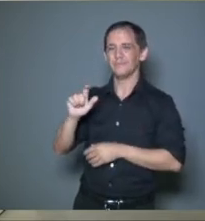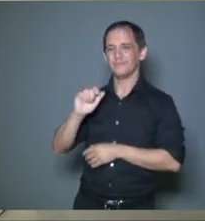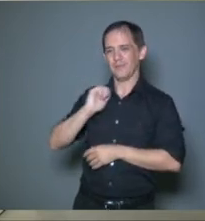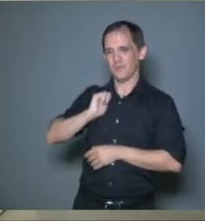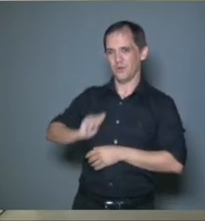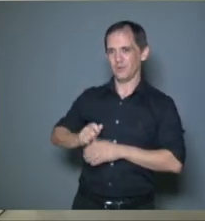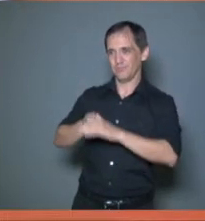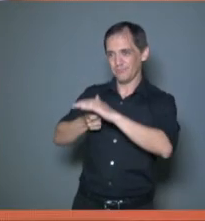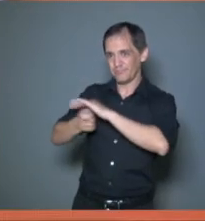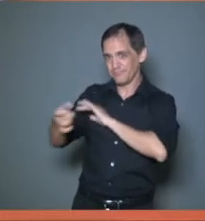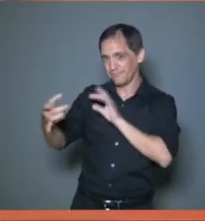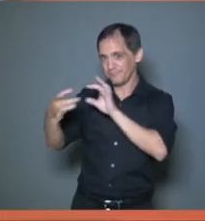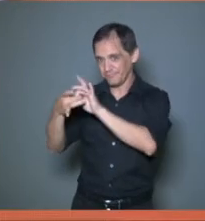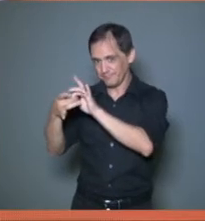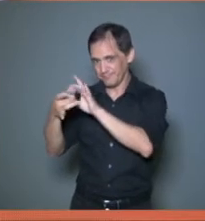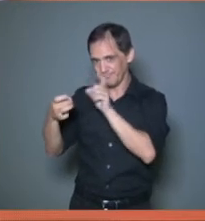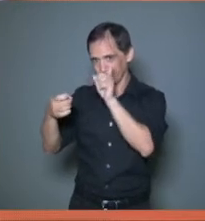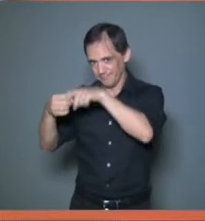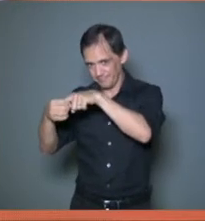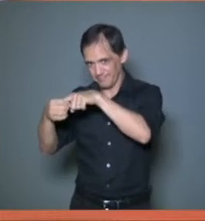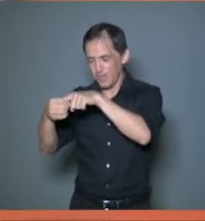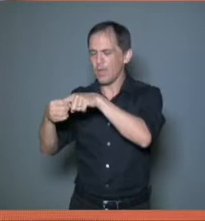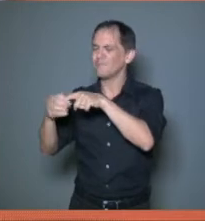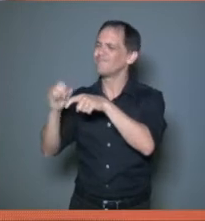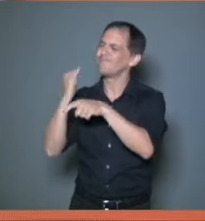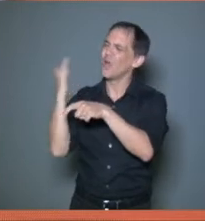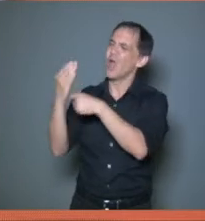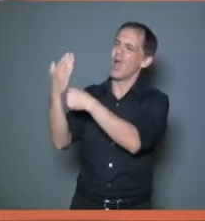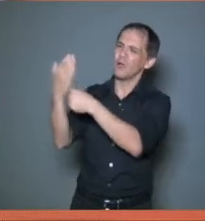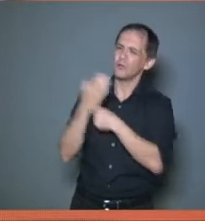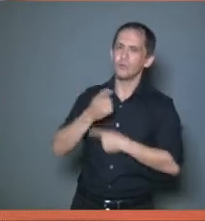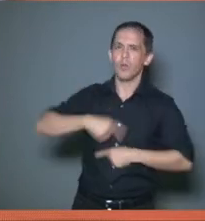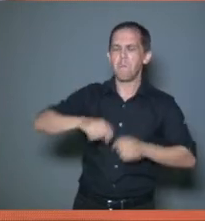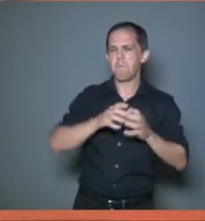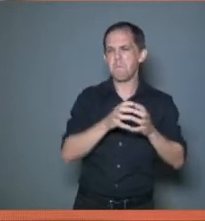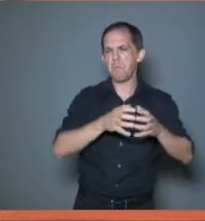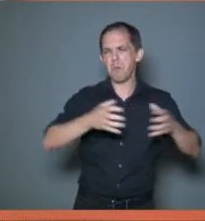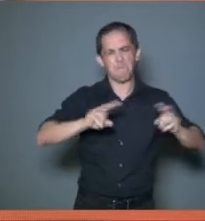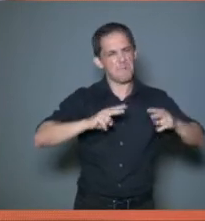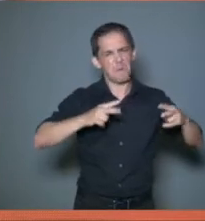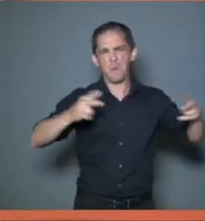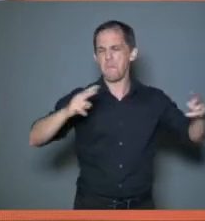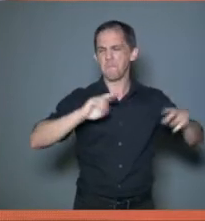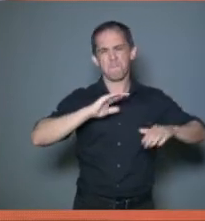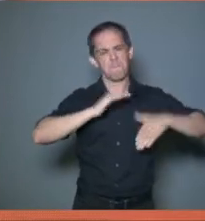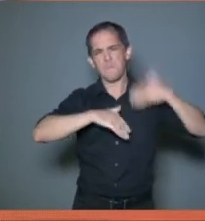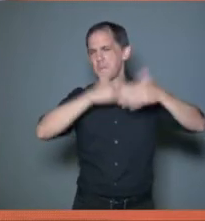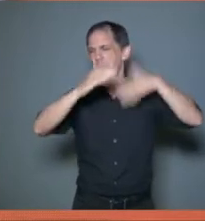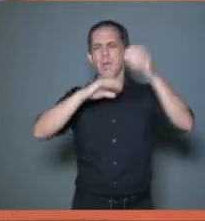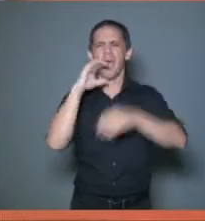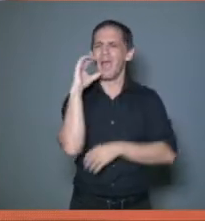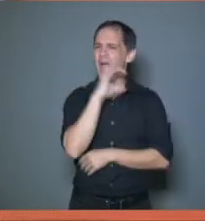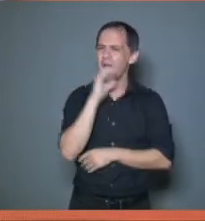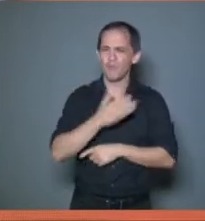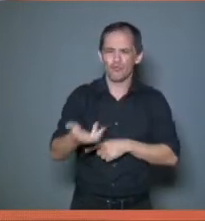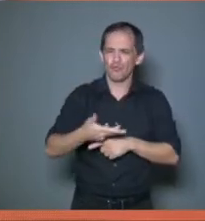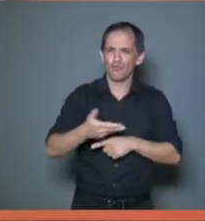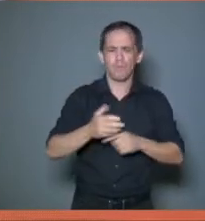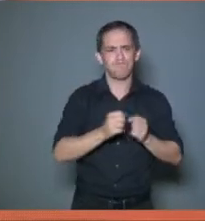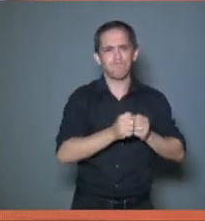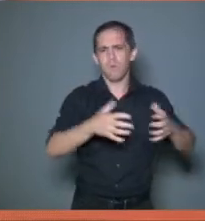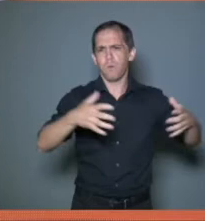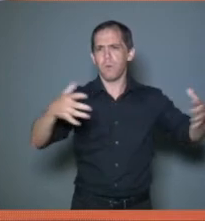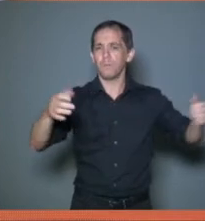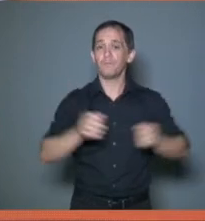in 2007, that was key for the growth of SLC Agricola, a very fast growth, I